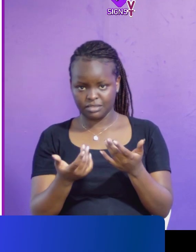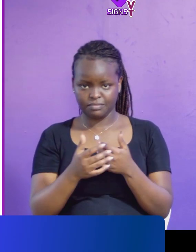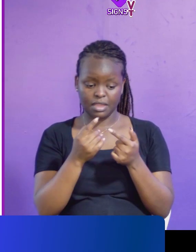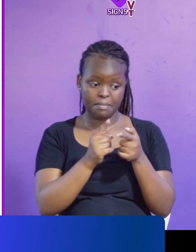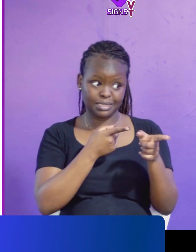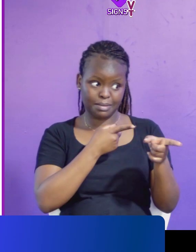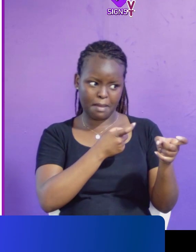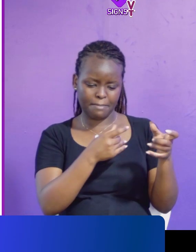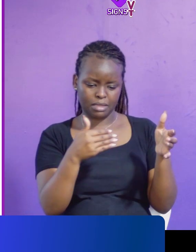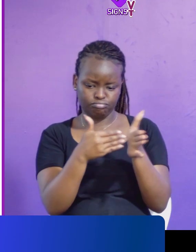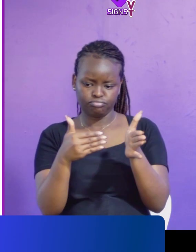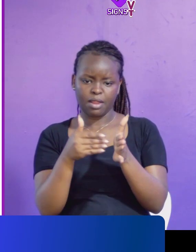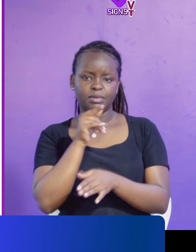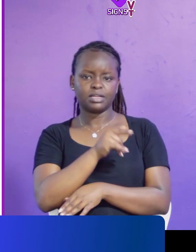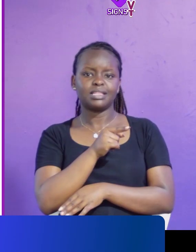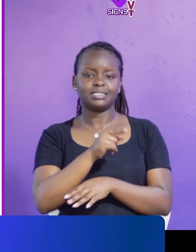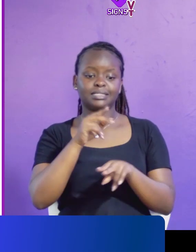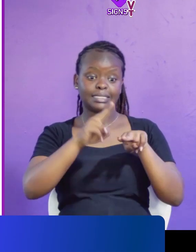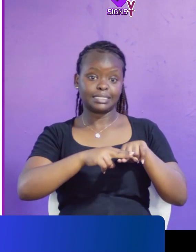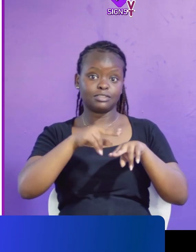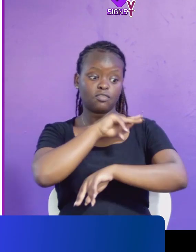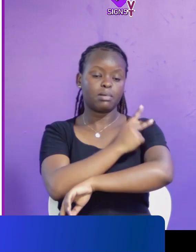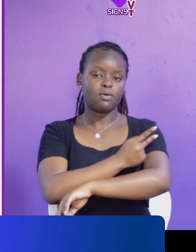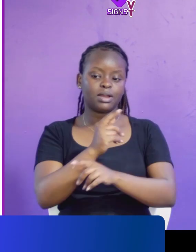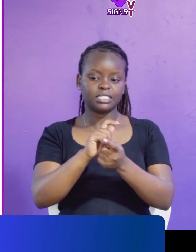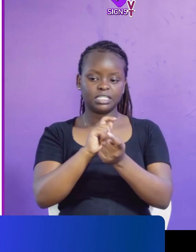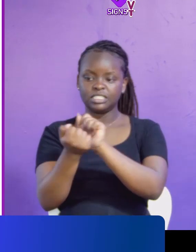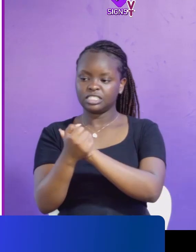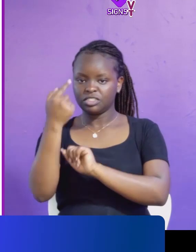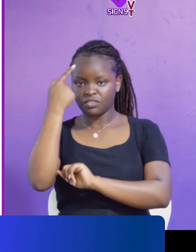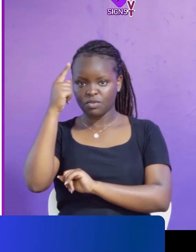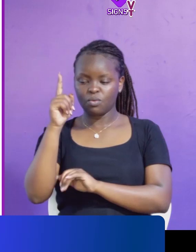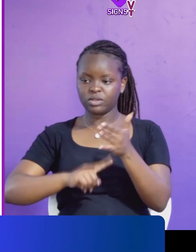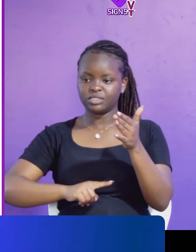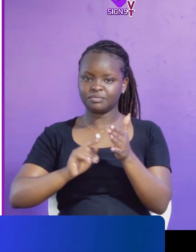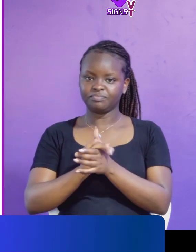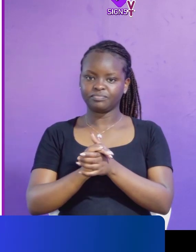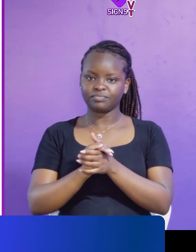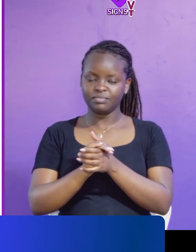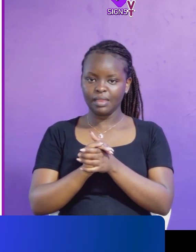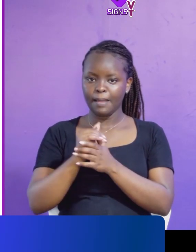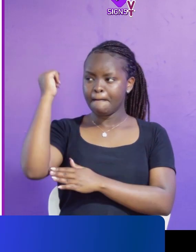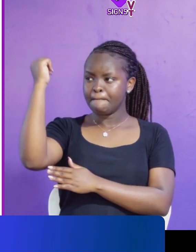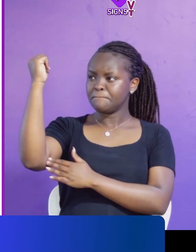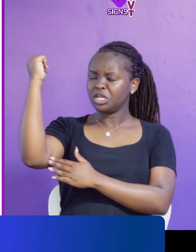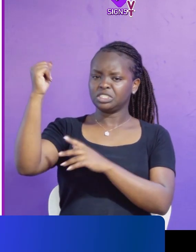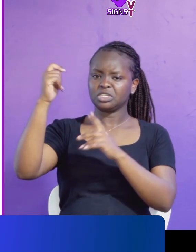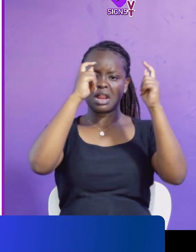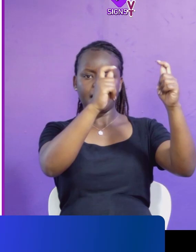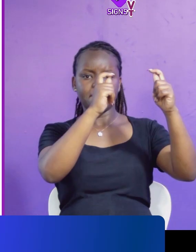counter that the seat of power has been turned into a platform for partisan political